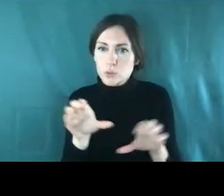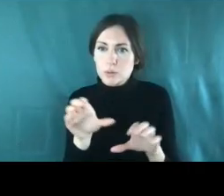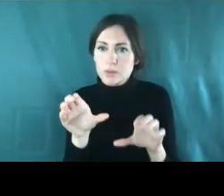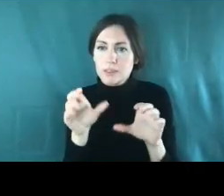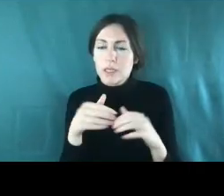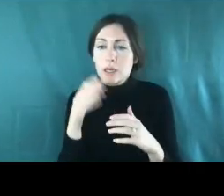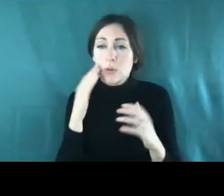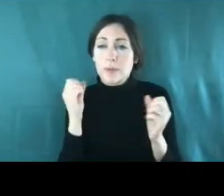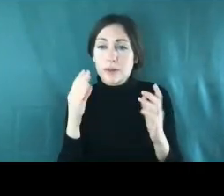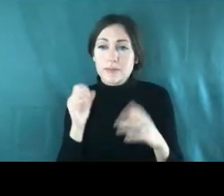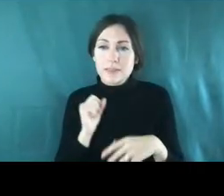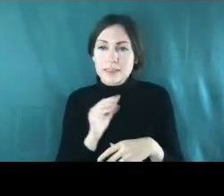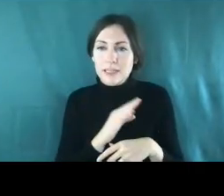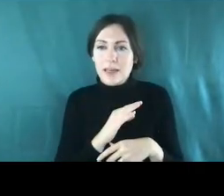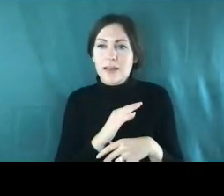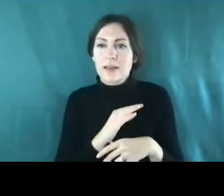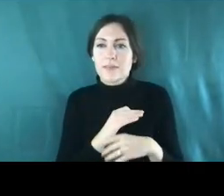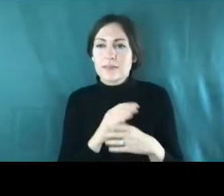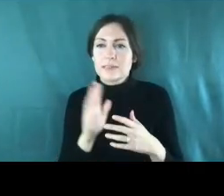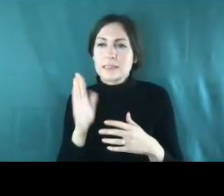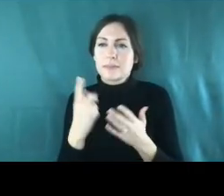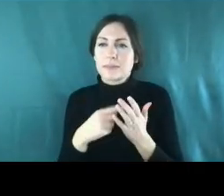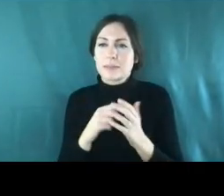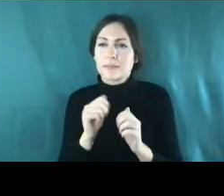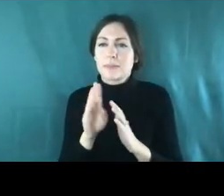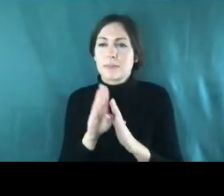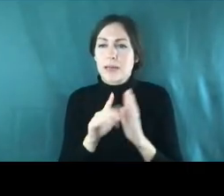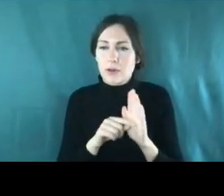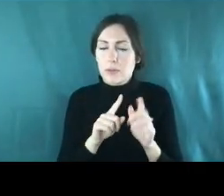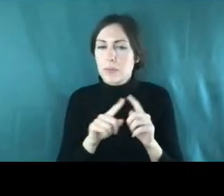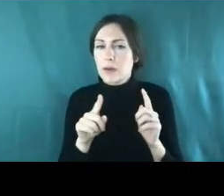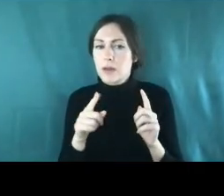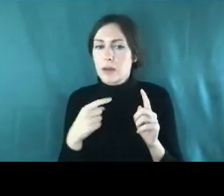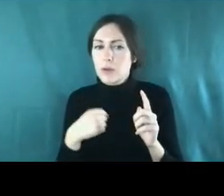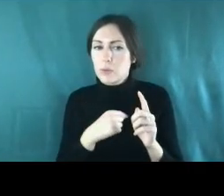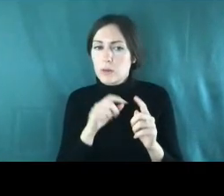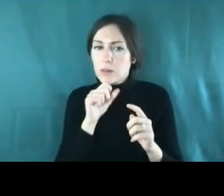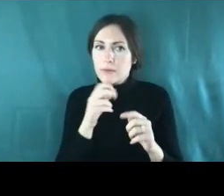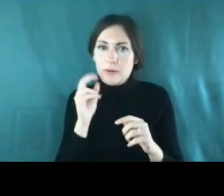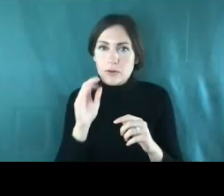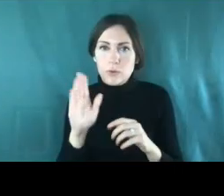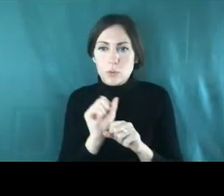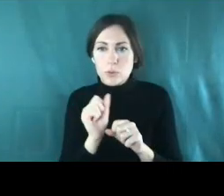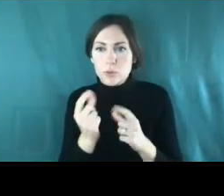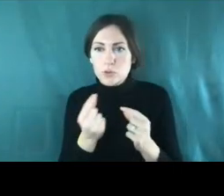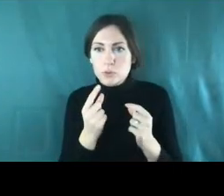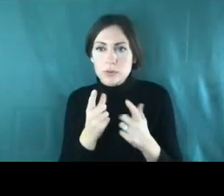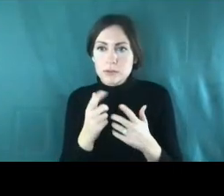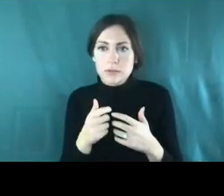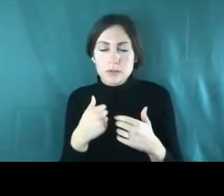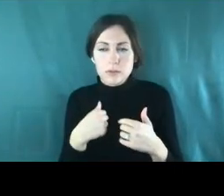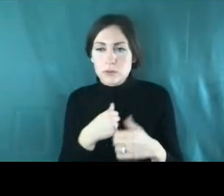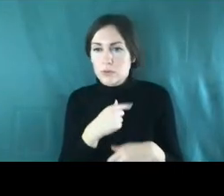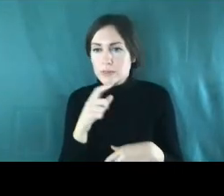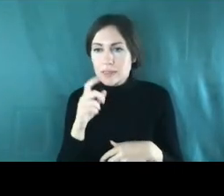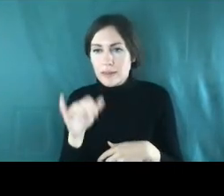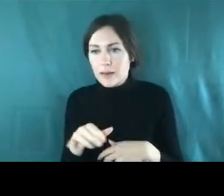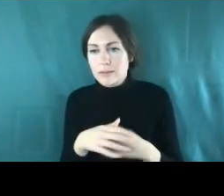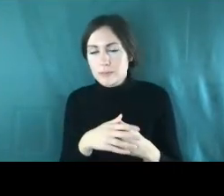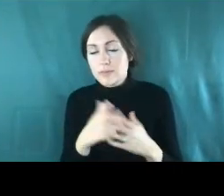of the staff can be in the background here or there, but we love to hear the work that you're all doing because it's a lot and it's all needed. So thank you so